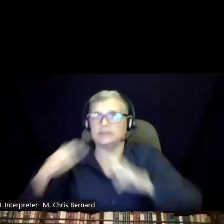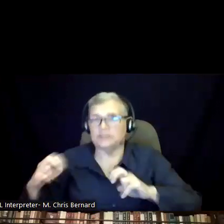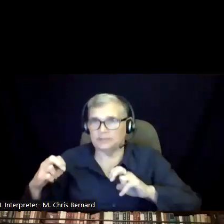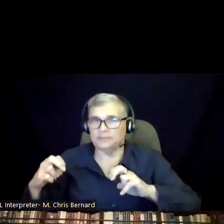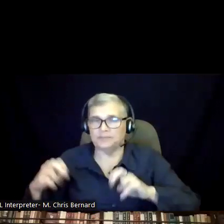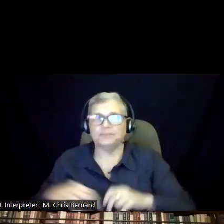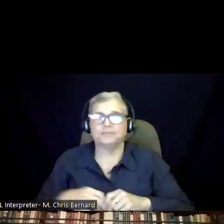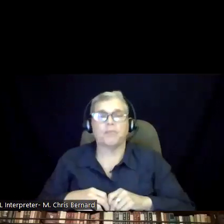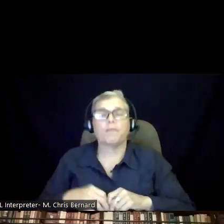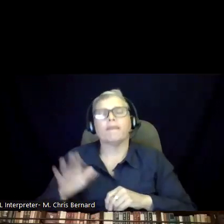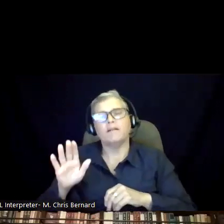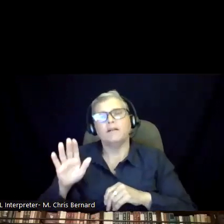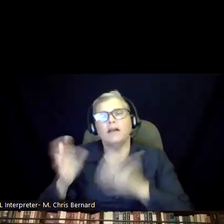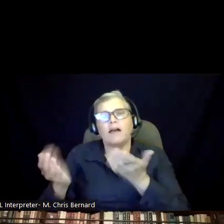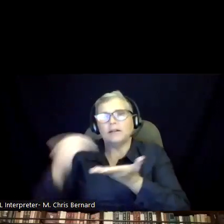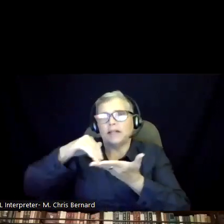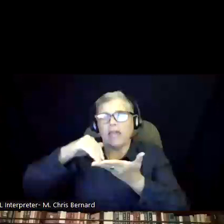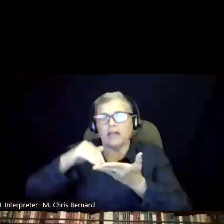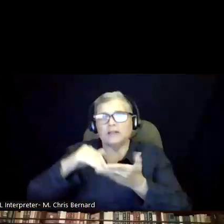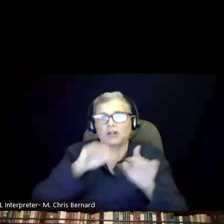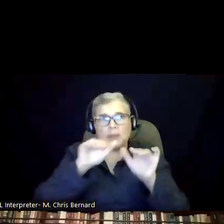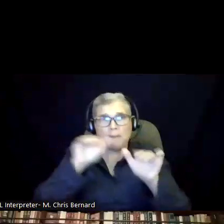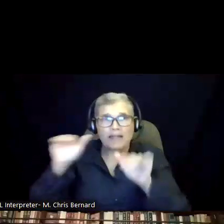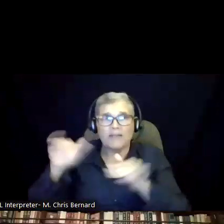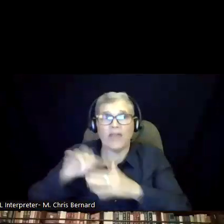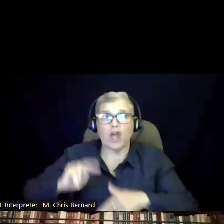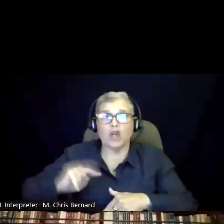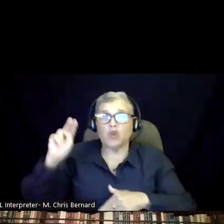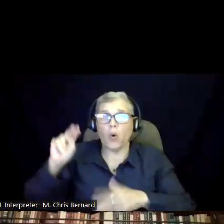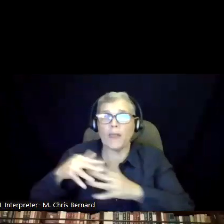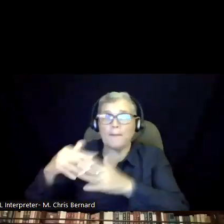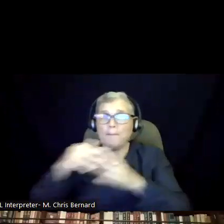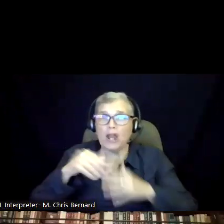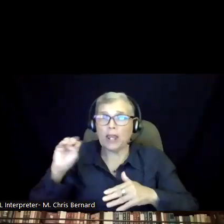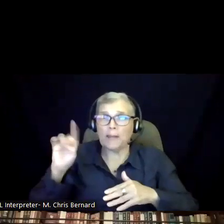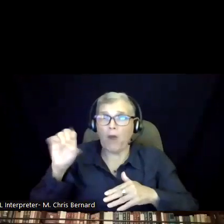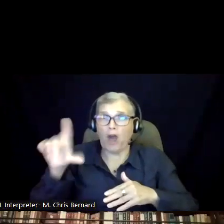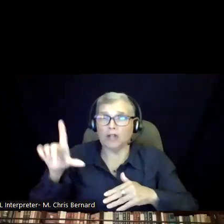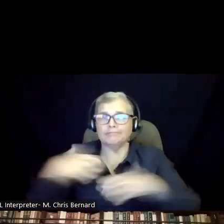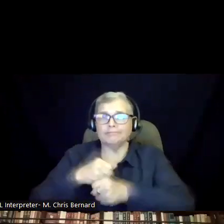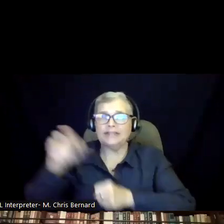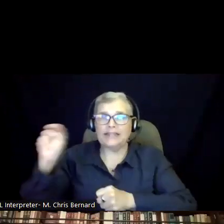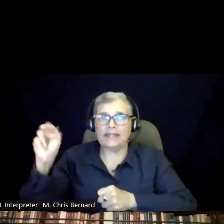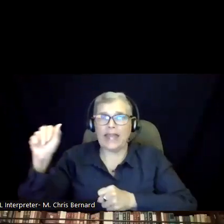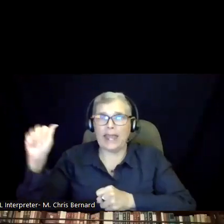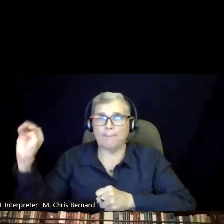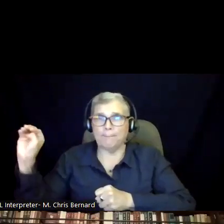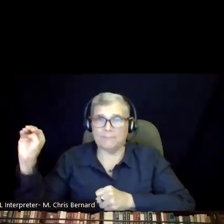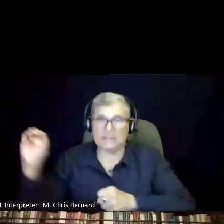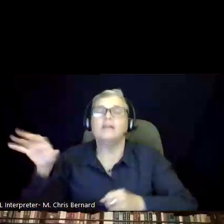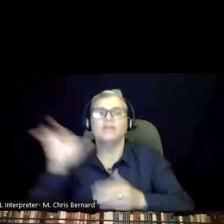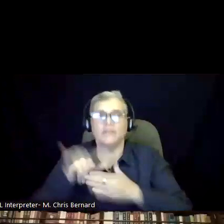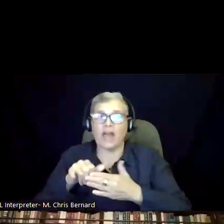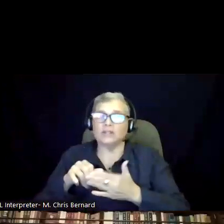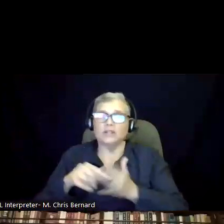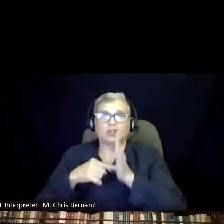And again, I'll remind the group that the North American model is retrospective. So it shows us where we have come from. It